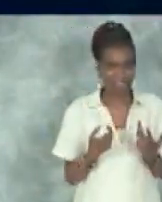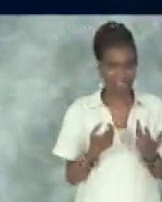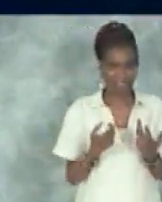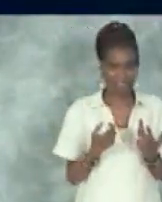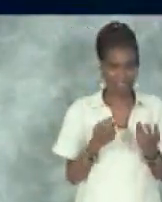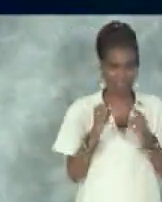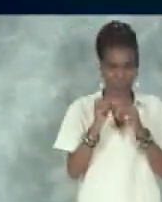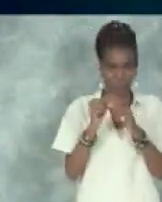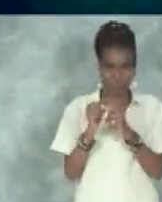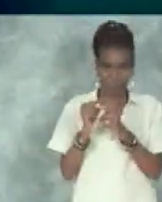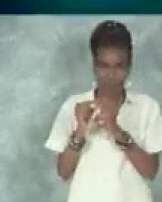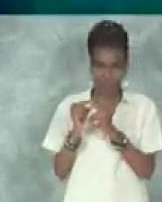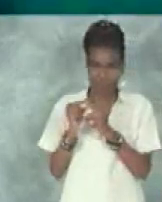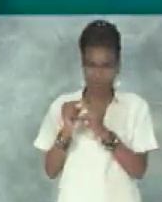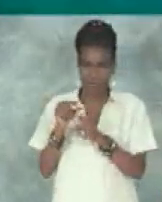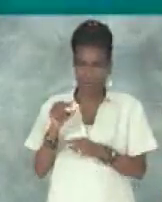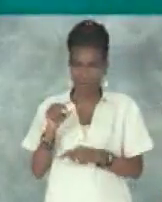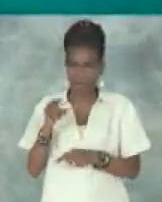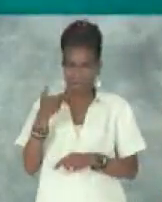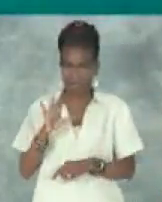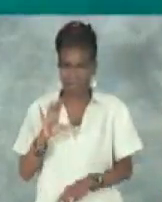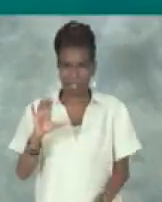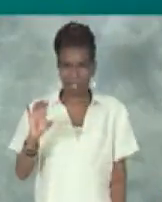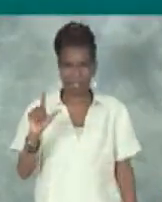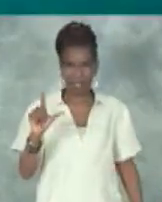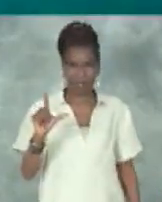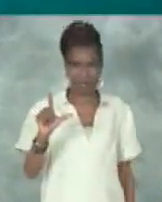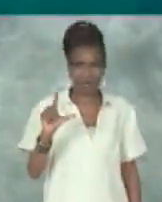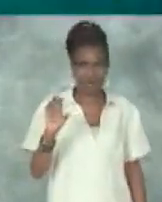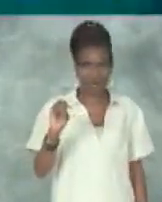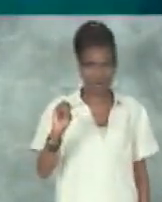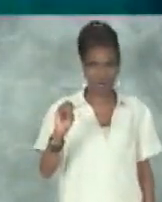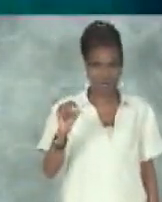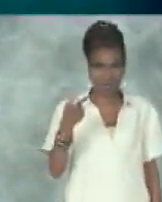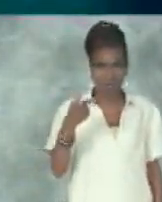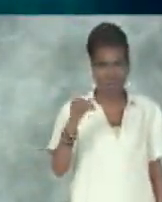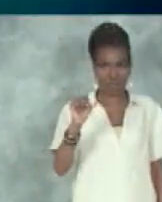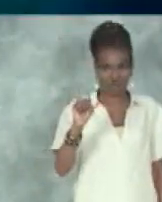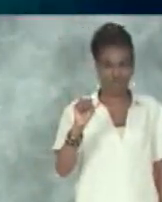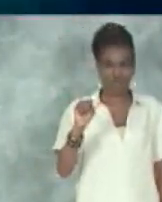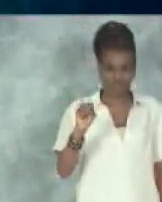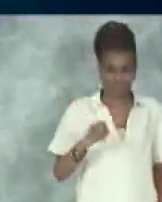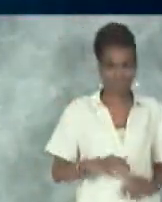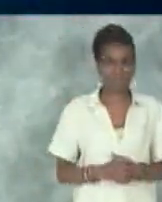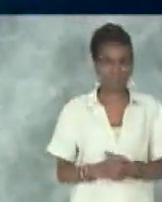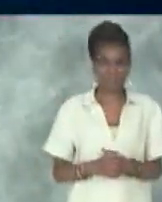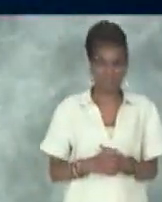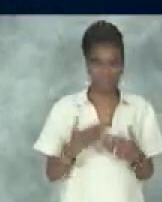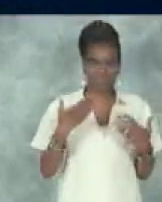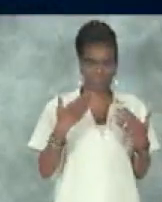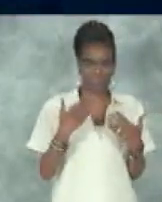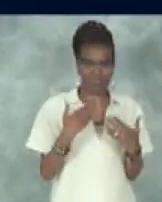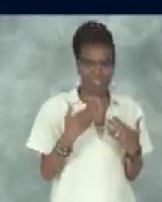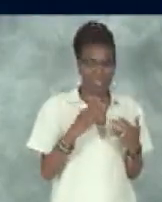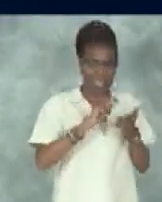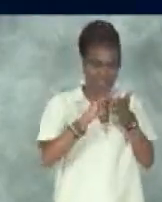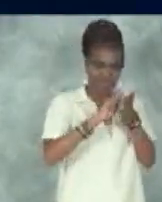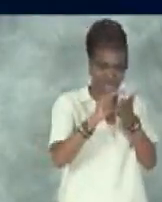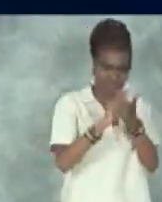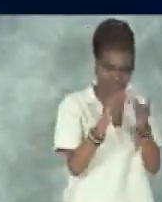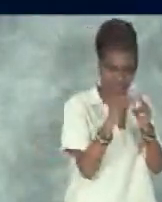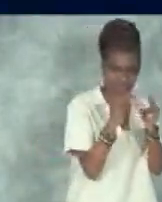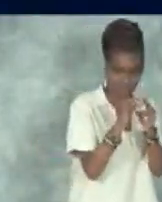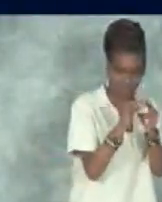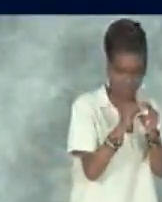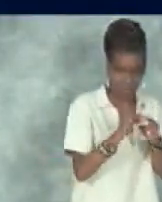word and there's rhema word. Are you with me? You need to understand, logos is the written word.